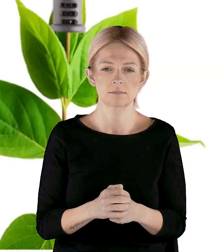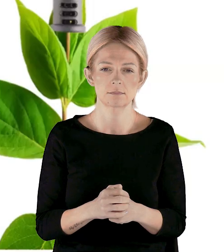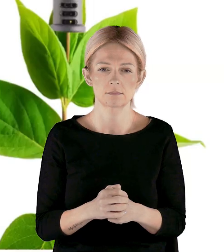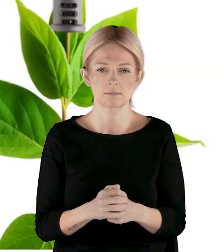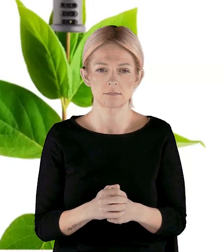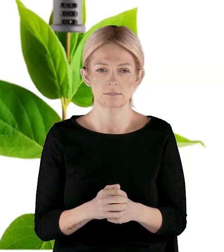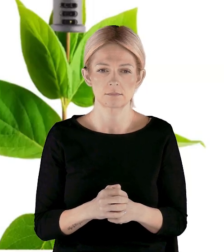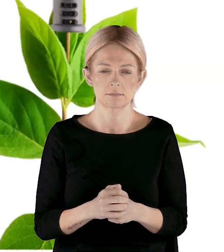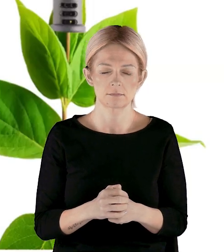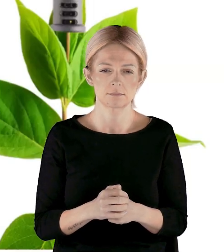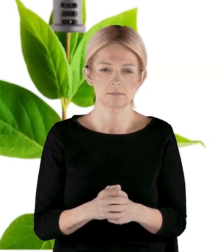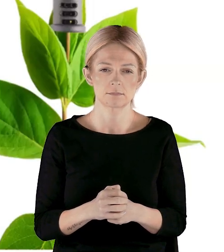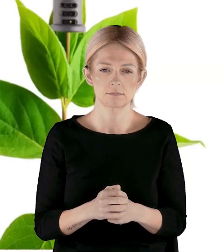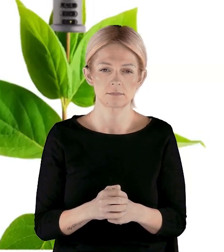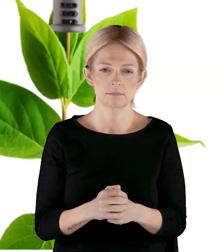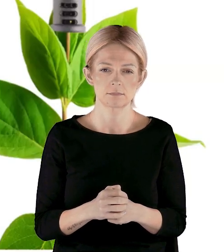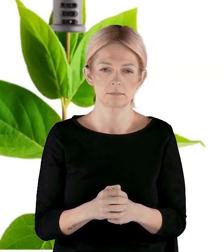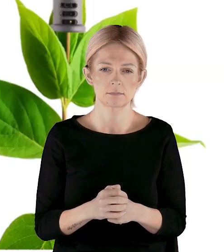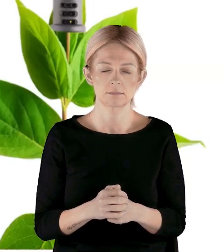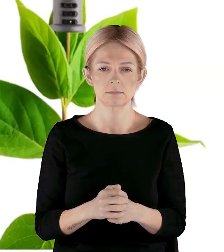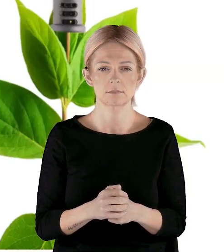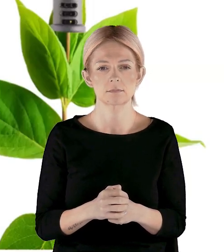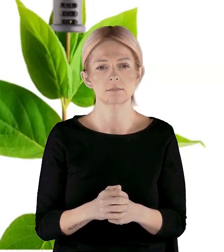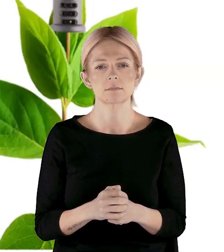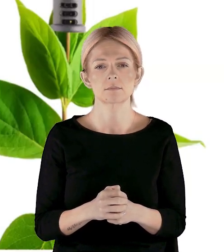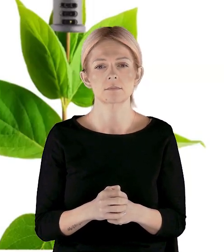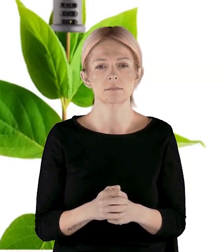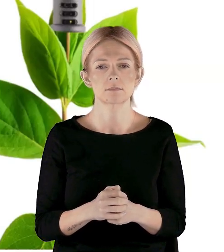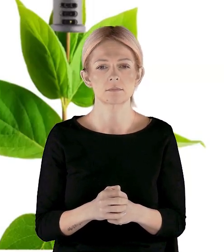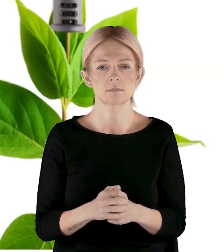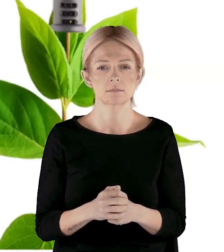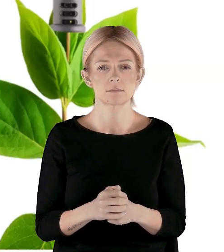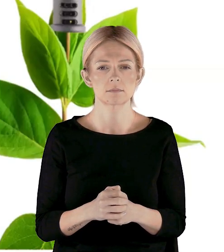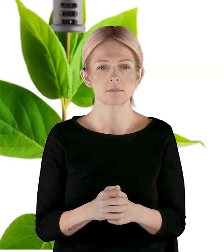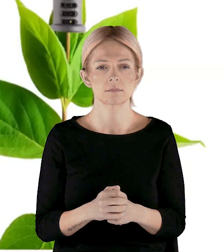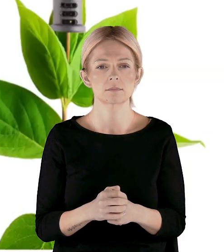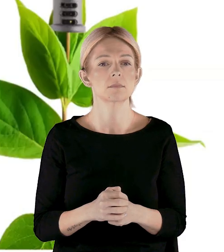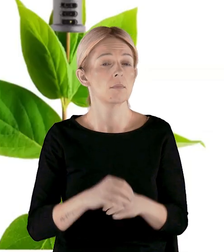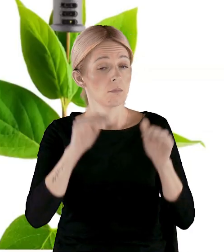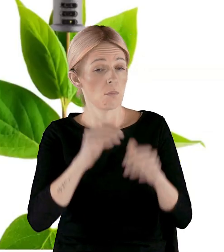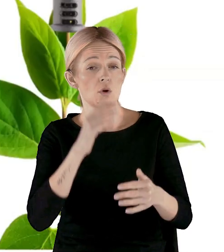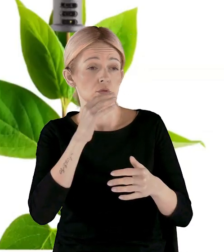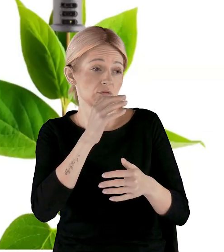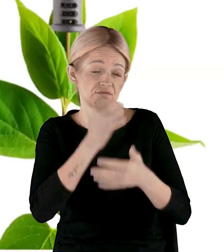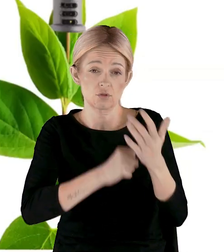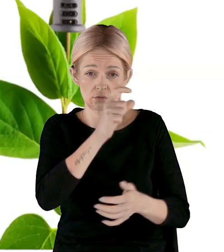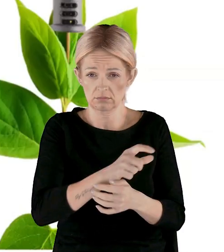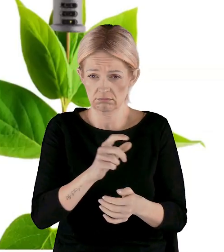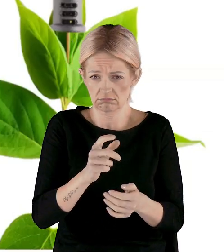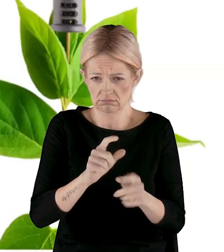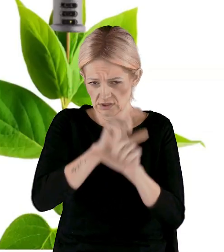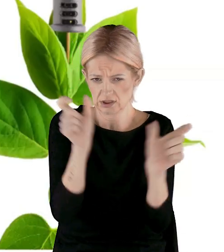they can last forever and they are clean and they use natural resources. So these